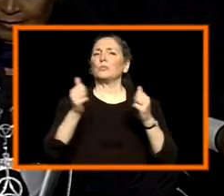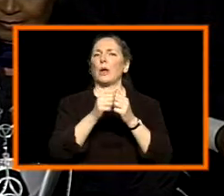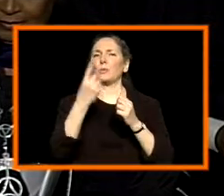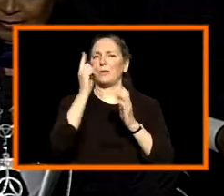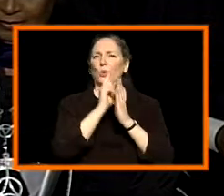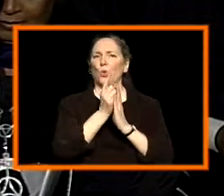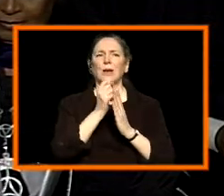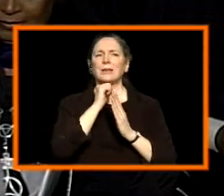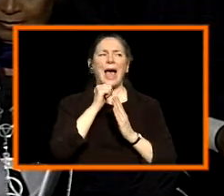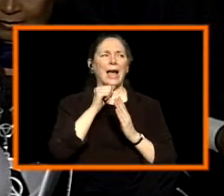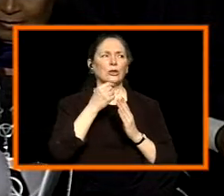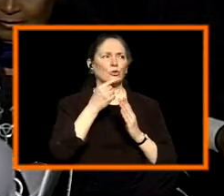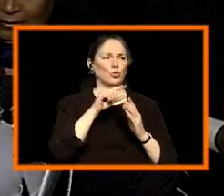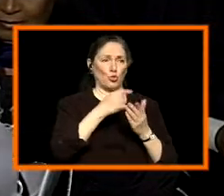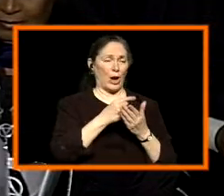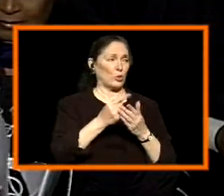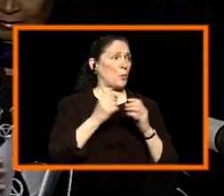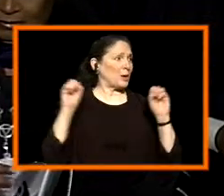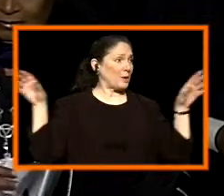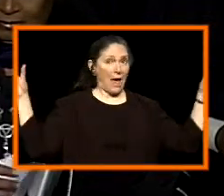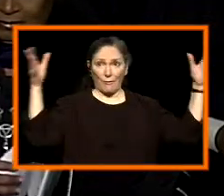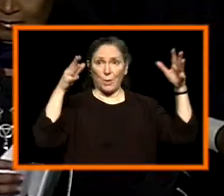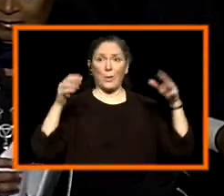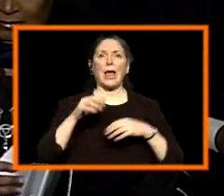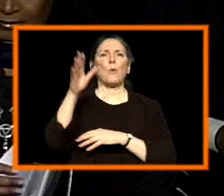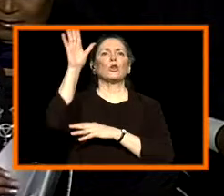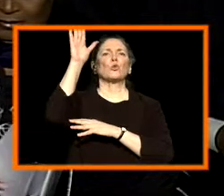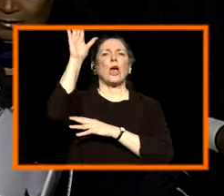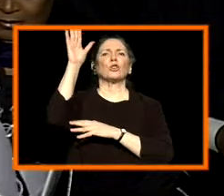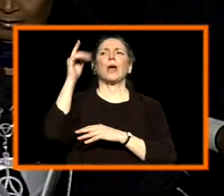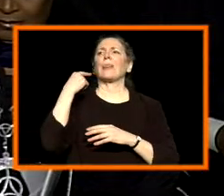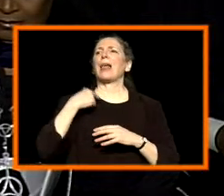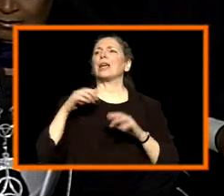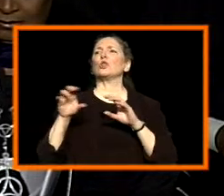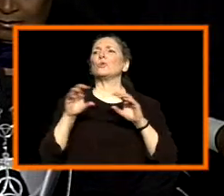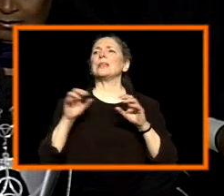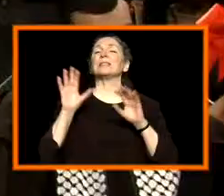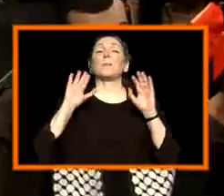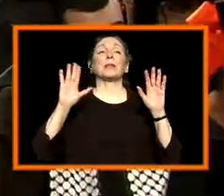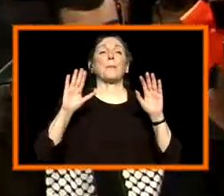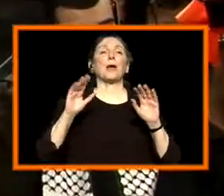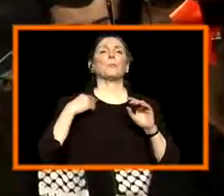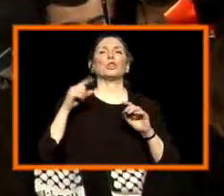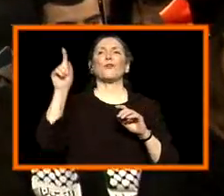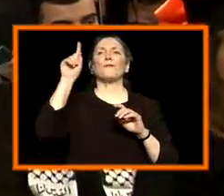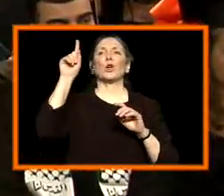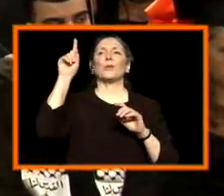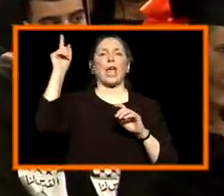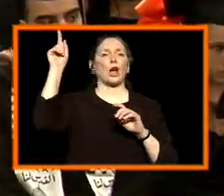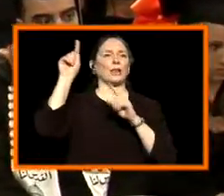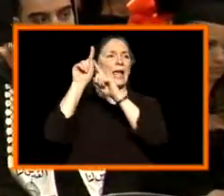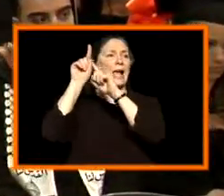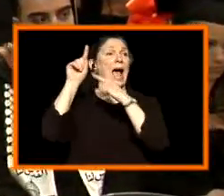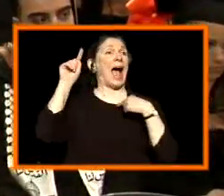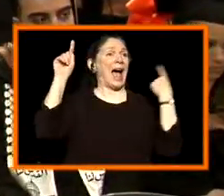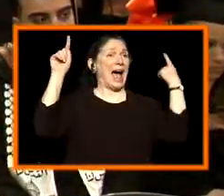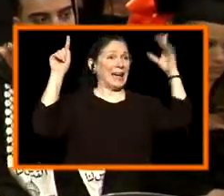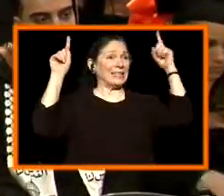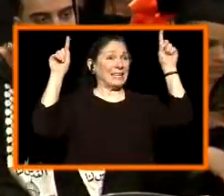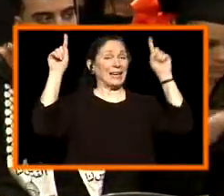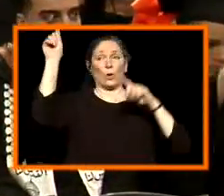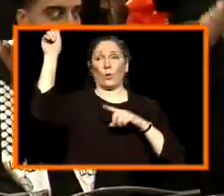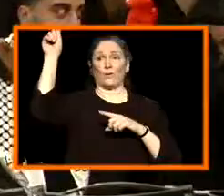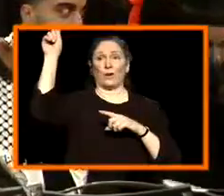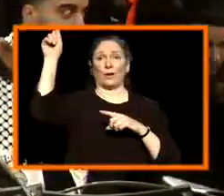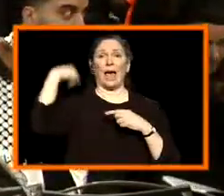second, not just with graduates, but everybody here. I want you to raise your hand like you just did something amazing. Put your finger in the air like I did it. Put that one